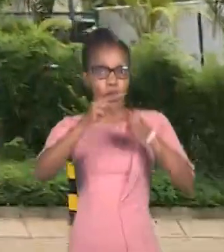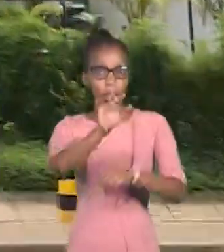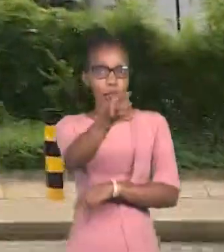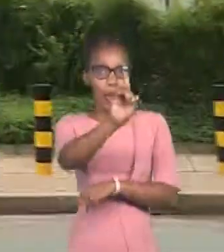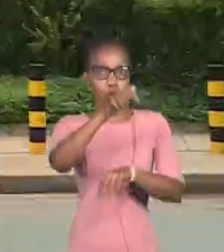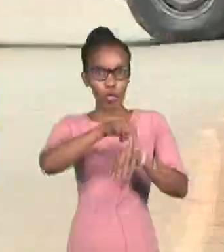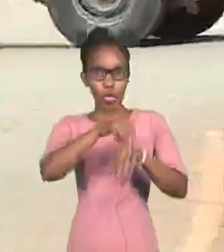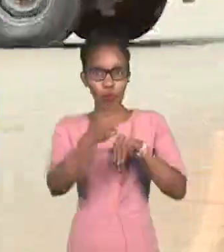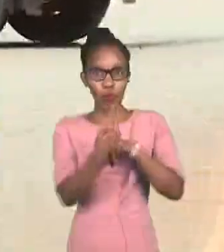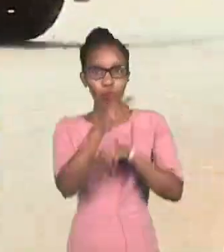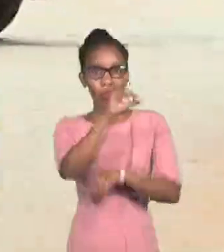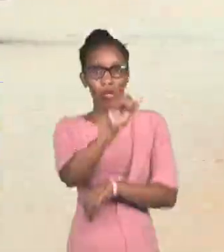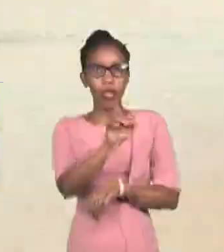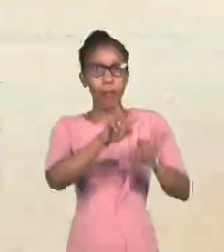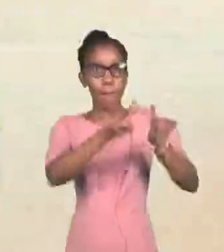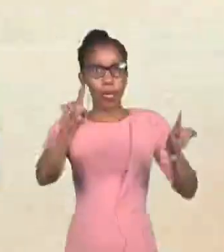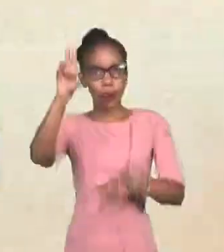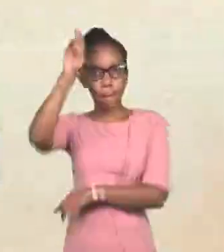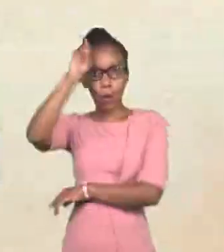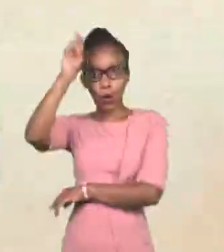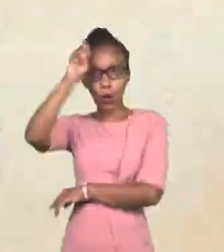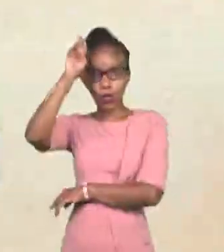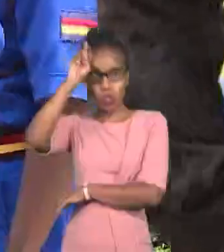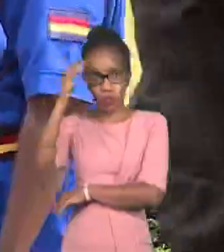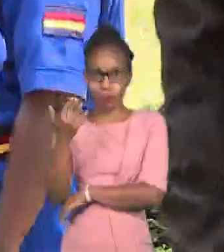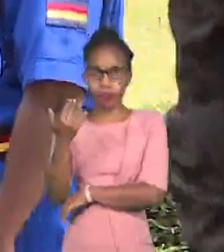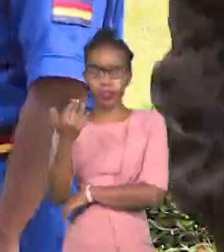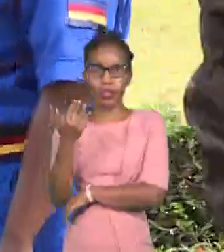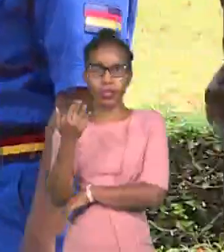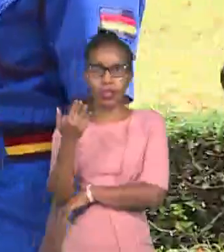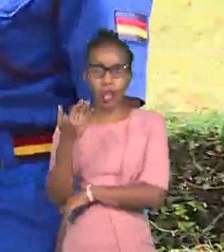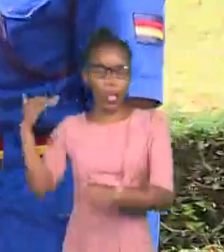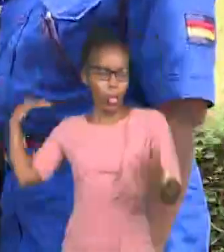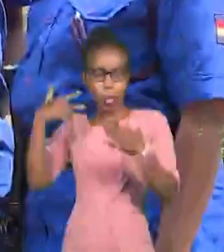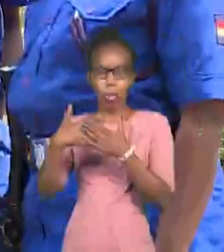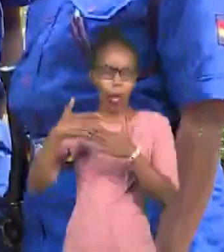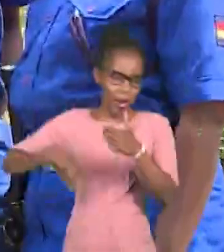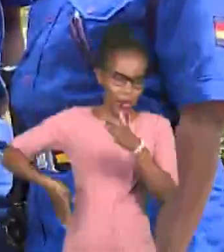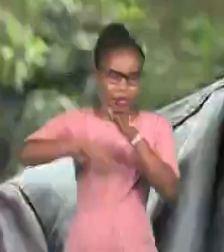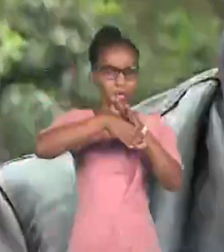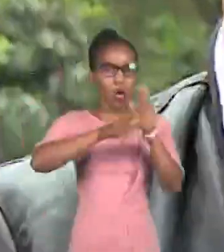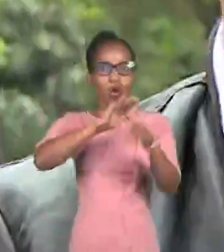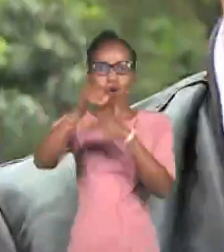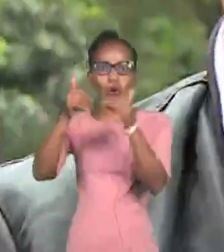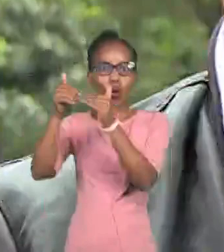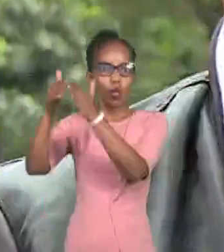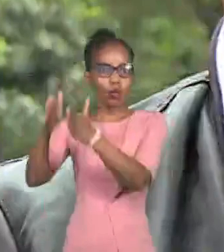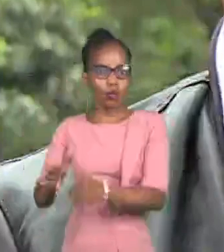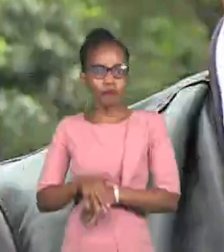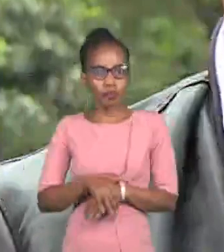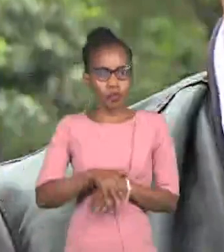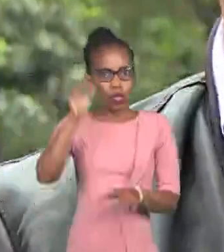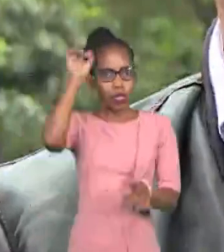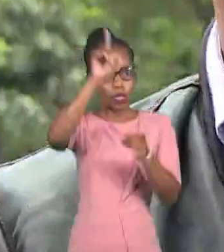12:30 p.m. However, police officers from Mudangari police station arrived here and kicked out the leaders. It was not the decision of the